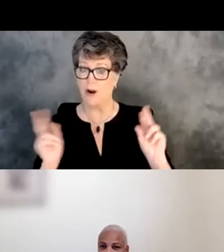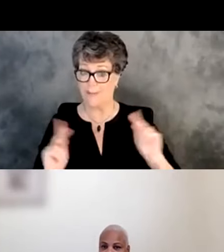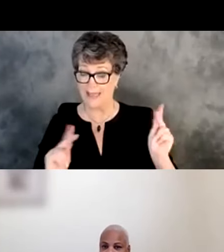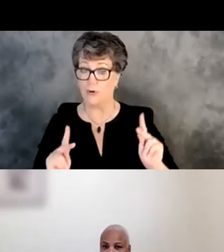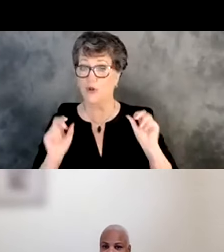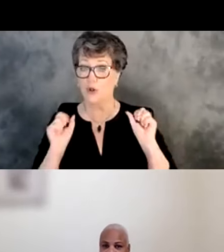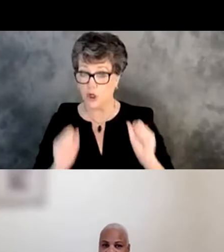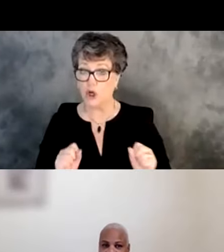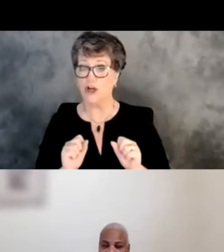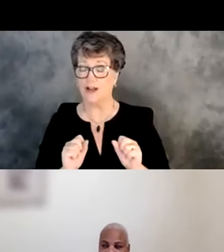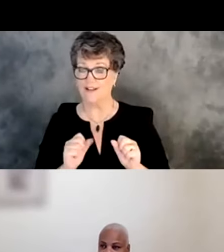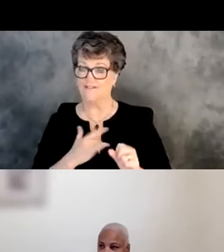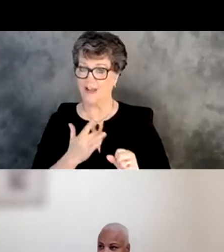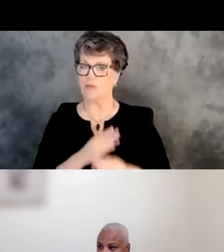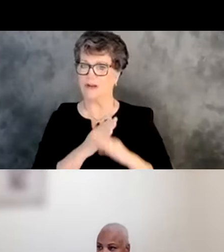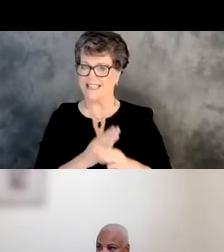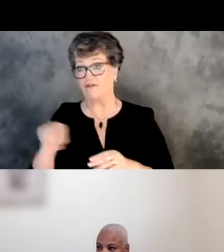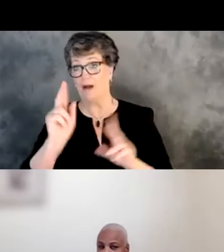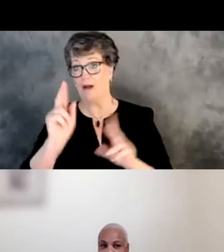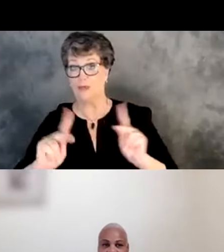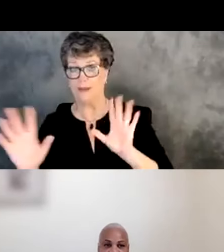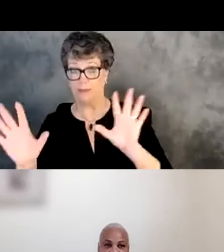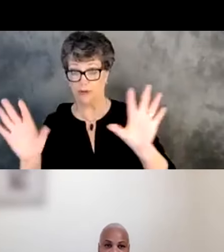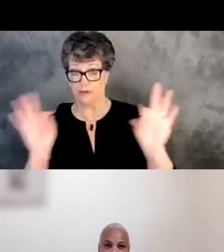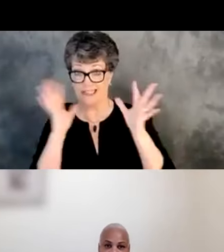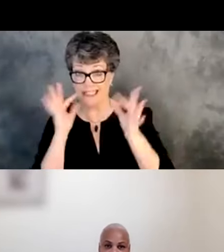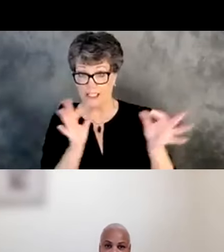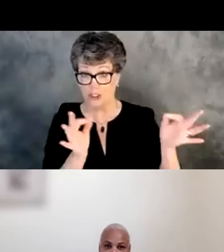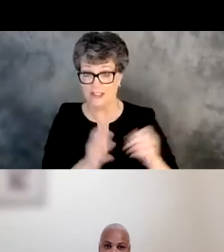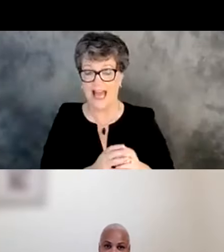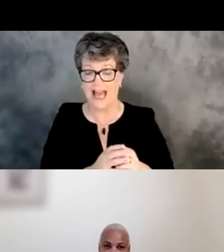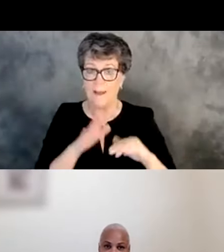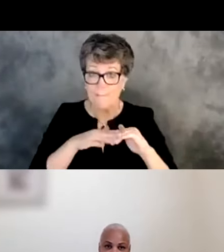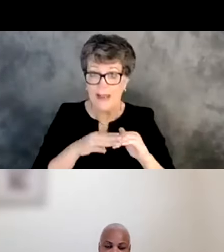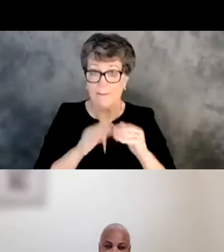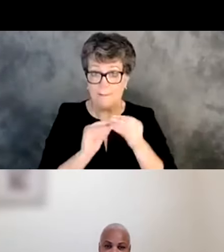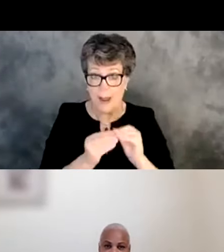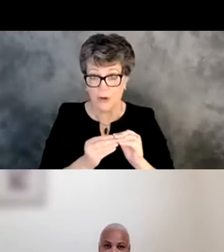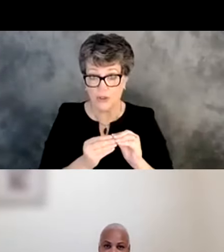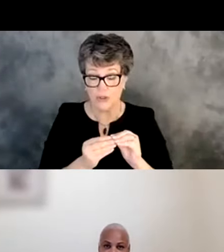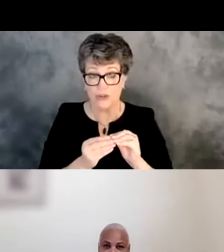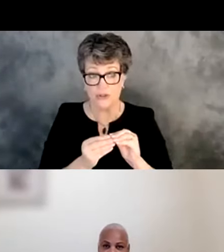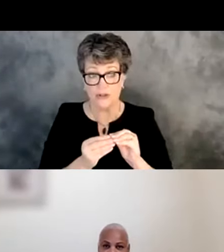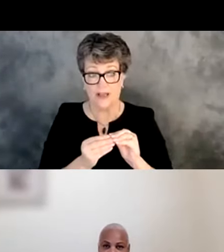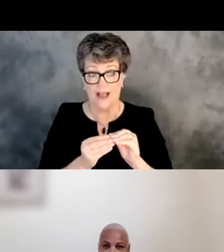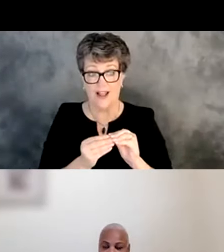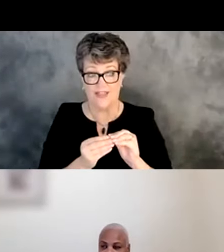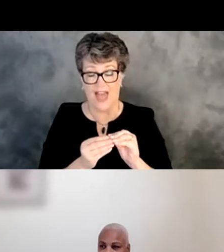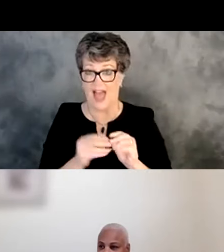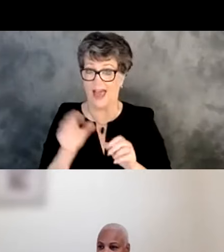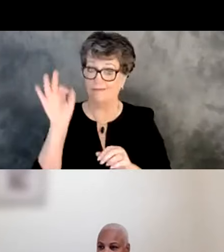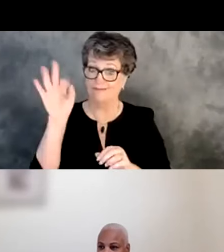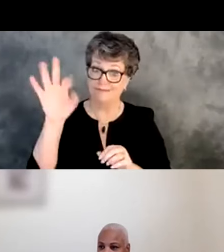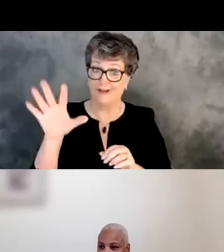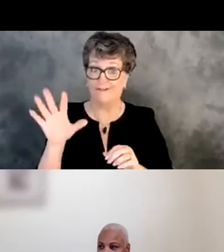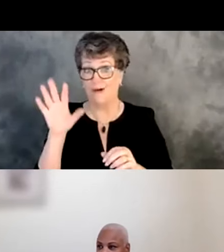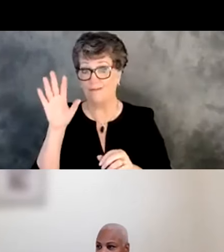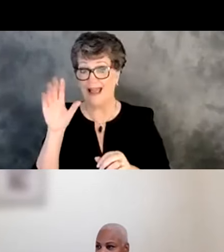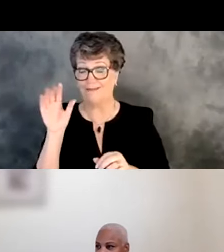be protected from other people's choices, the minimum numbers that are kind of spit out by experts is